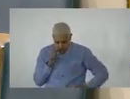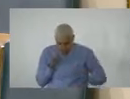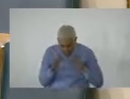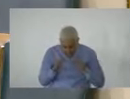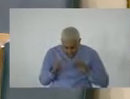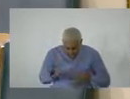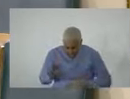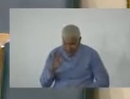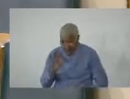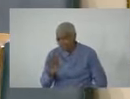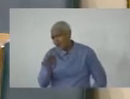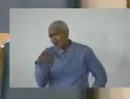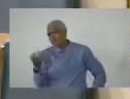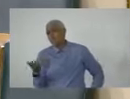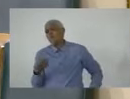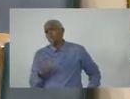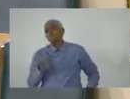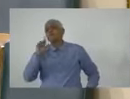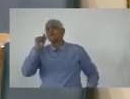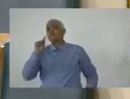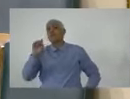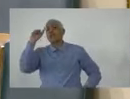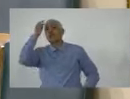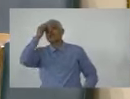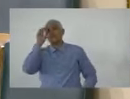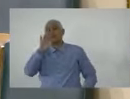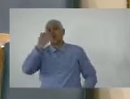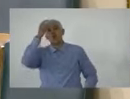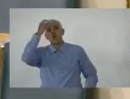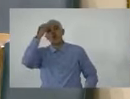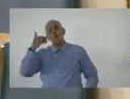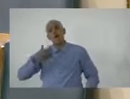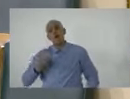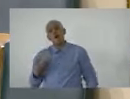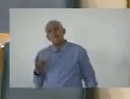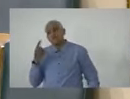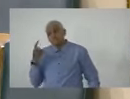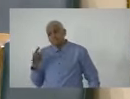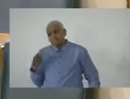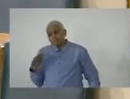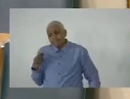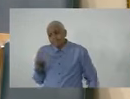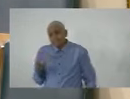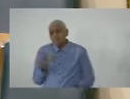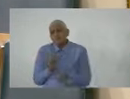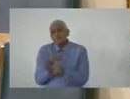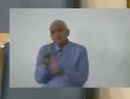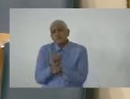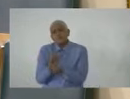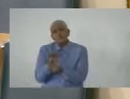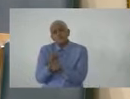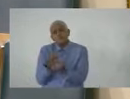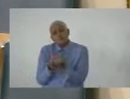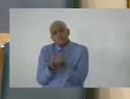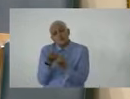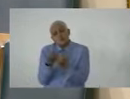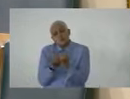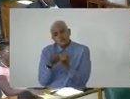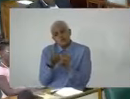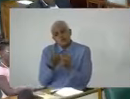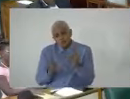explaining that the state, the government, your government, has been working hand in hand with the people of